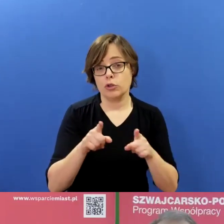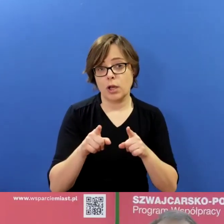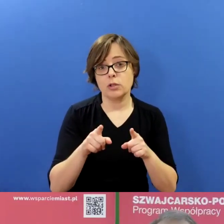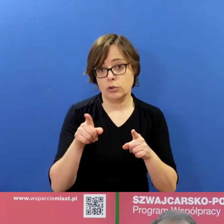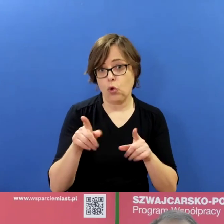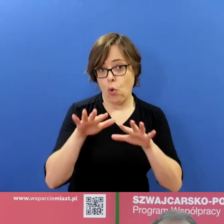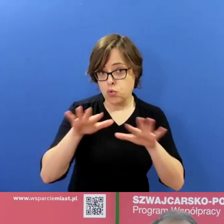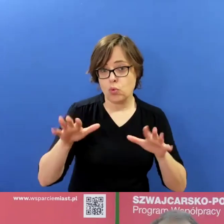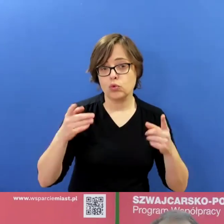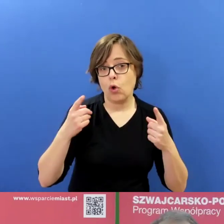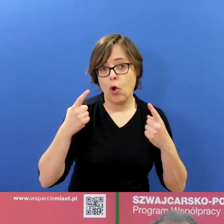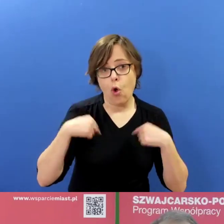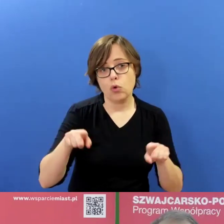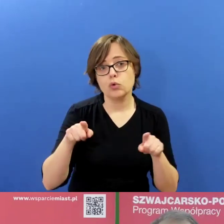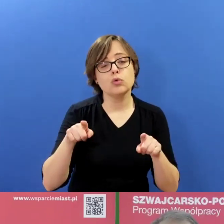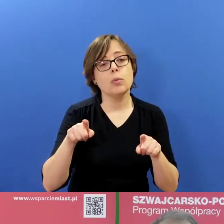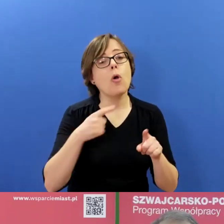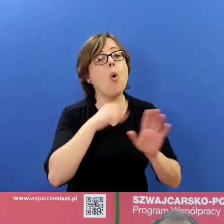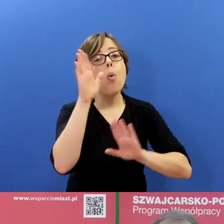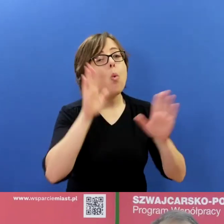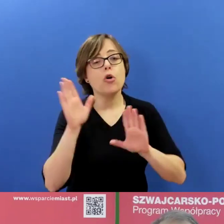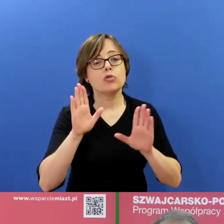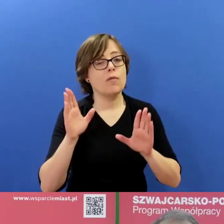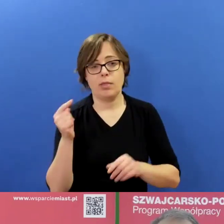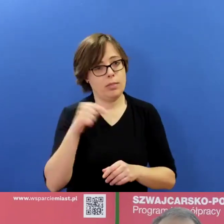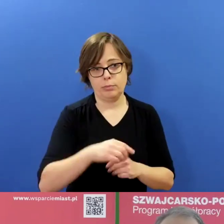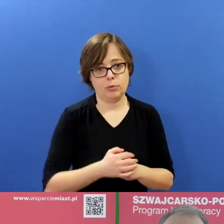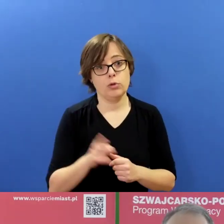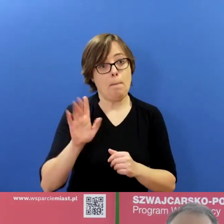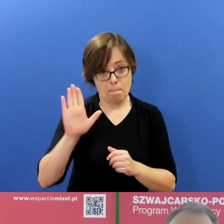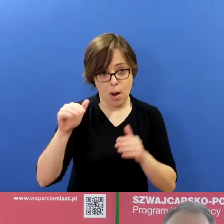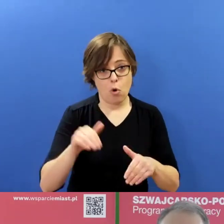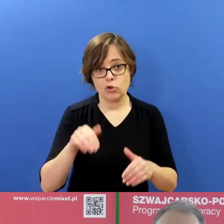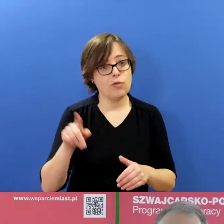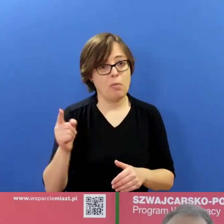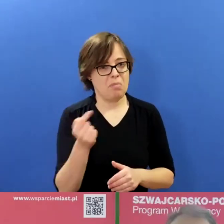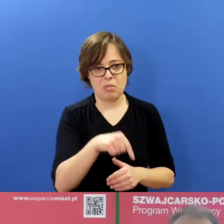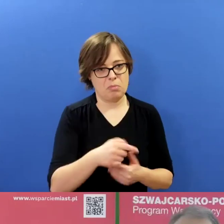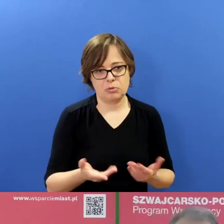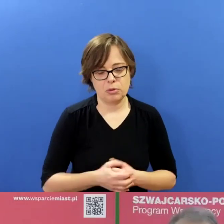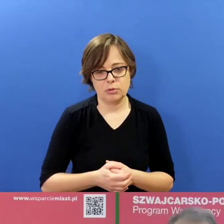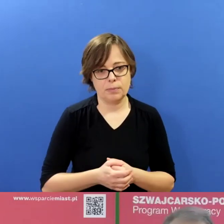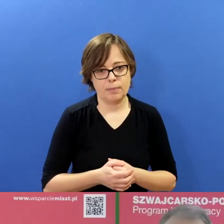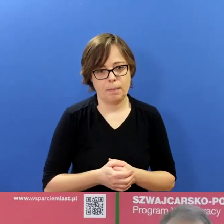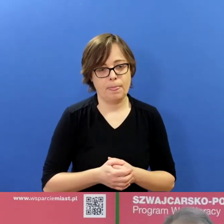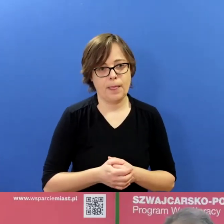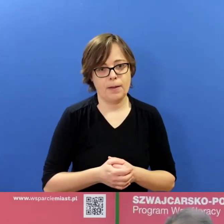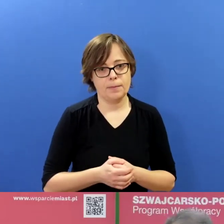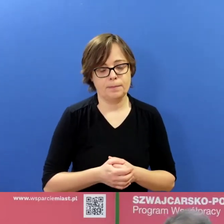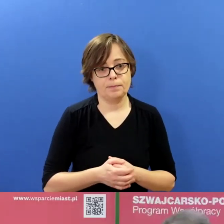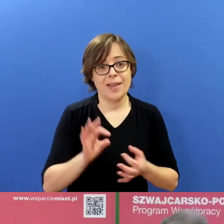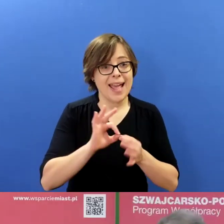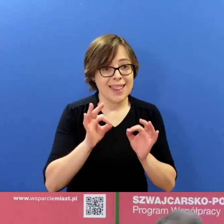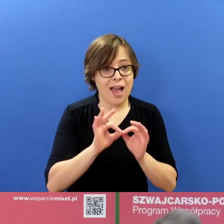vote, although they have the chance to vote up to 5 times a year. Now, what is